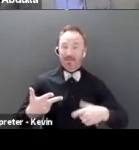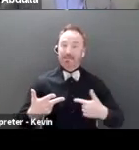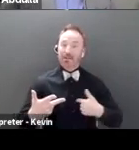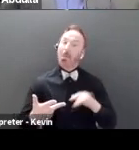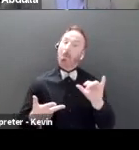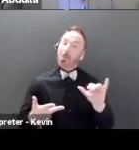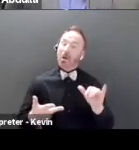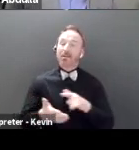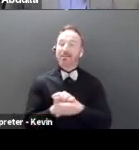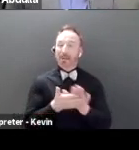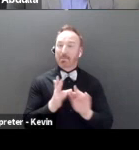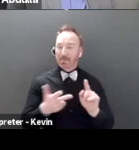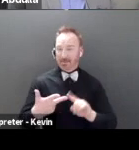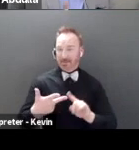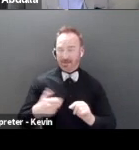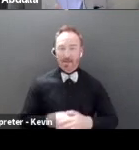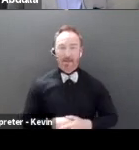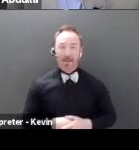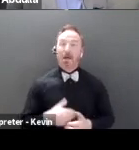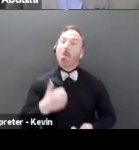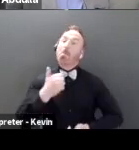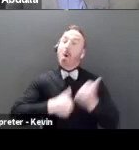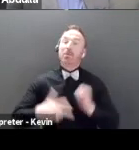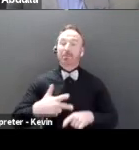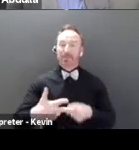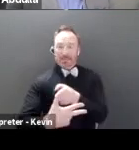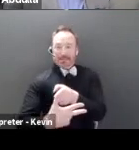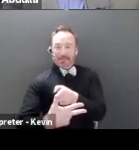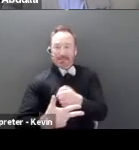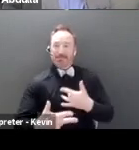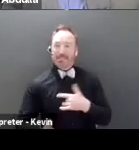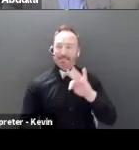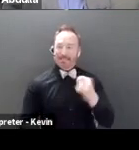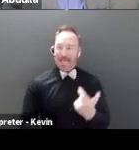who think the last option. So the vast majority think the first one is the most tax efficient.